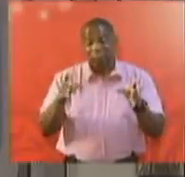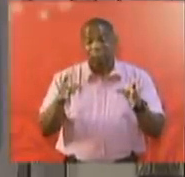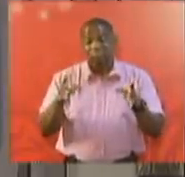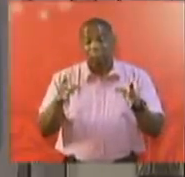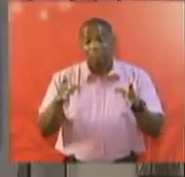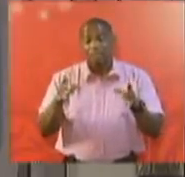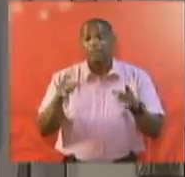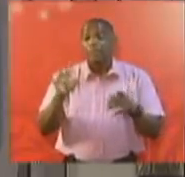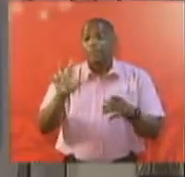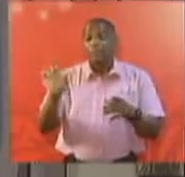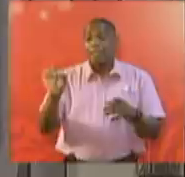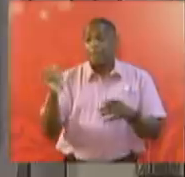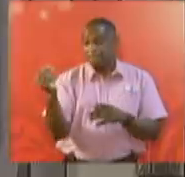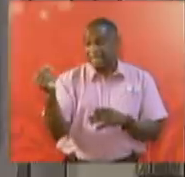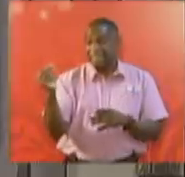at